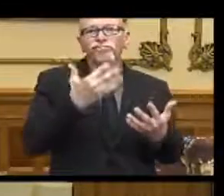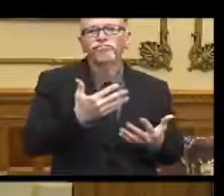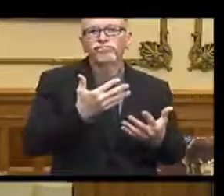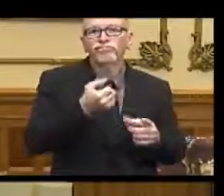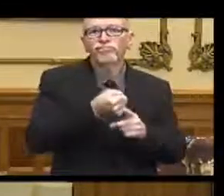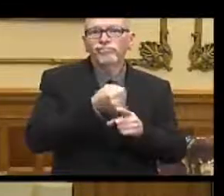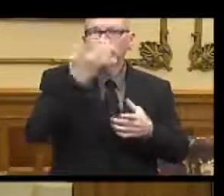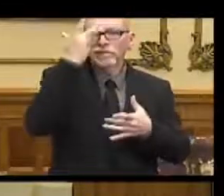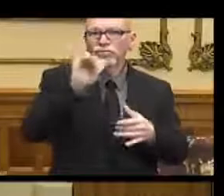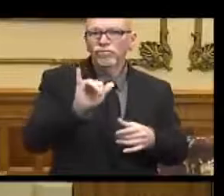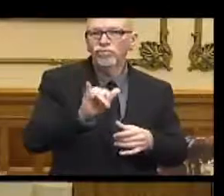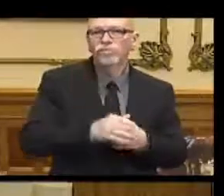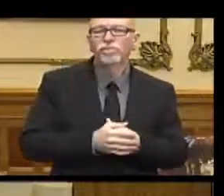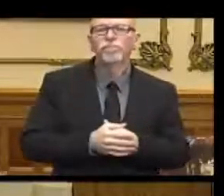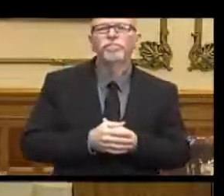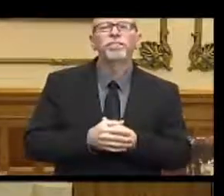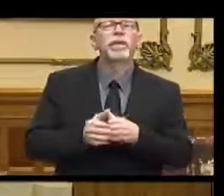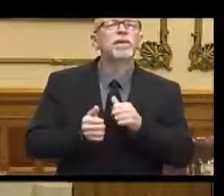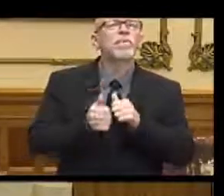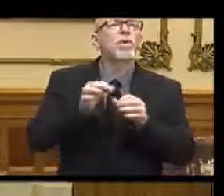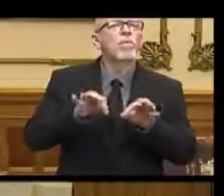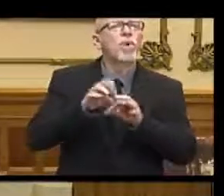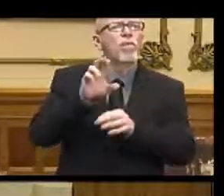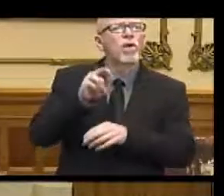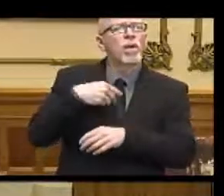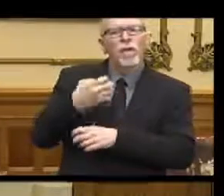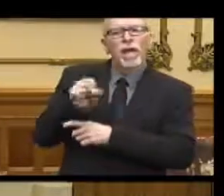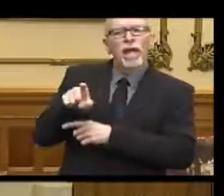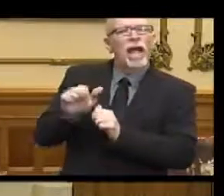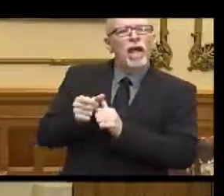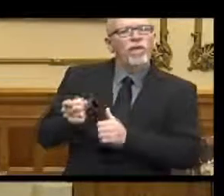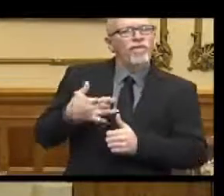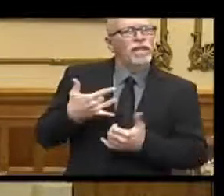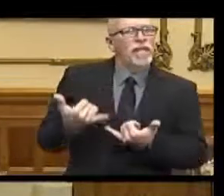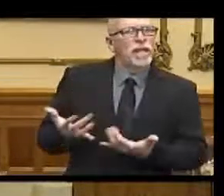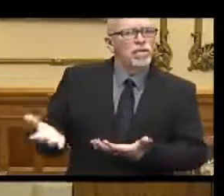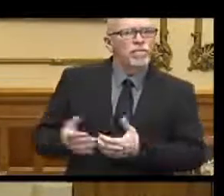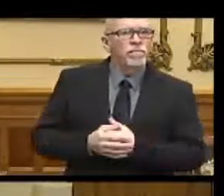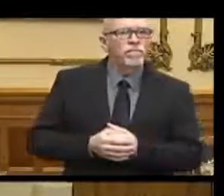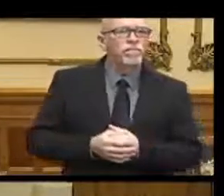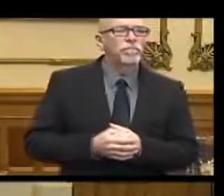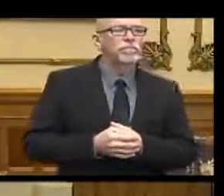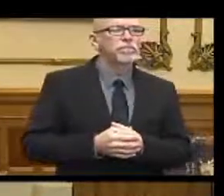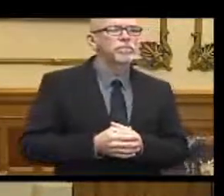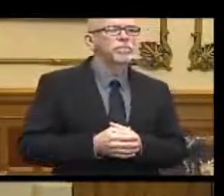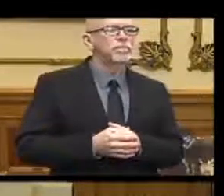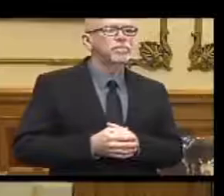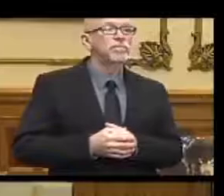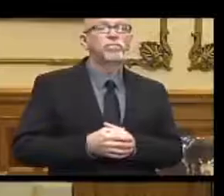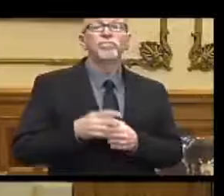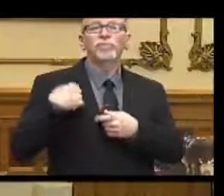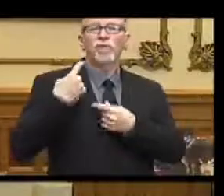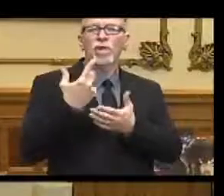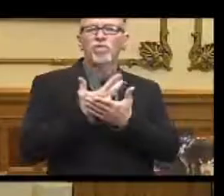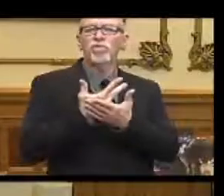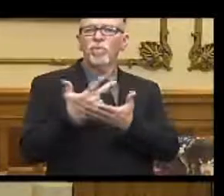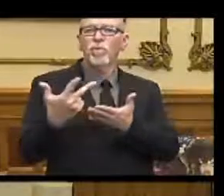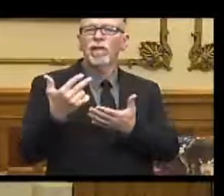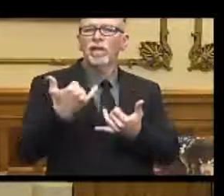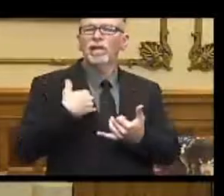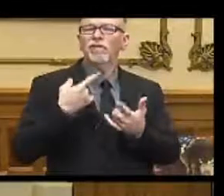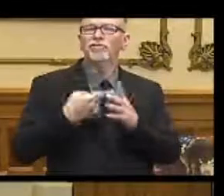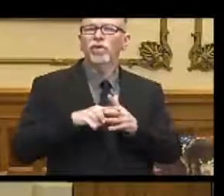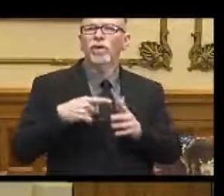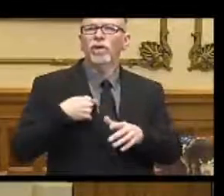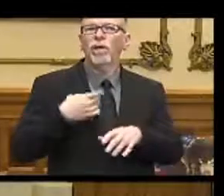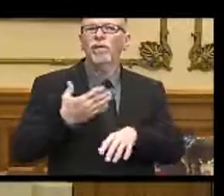infected afterwards. Most importantly, Ram, I want to ask you, how are you feeling? It's been over 3 weeks, so I'm finally getting kind of